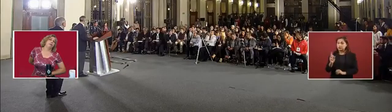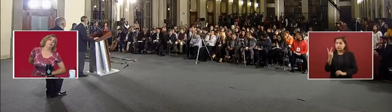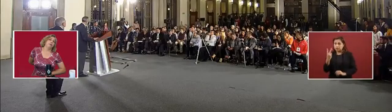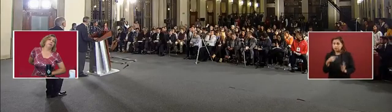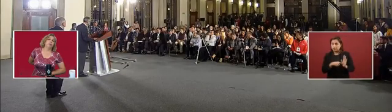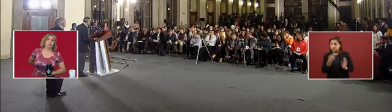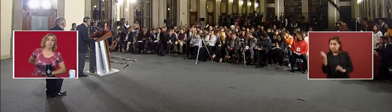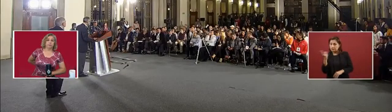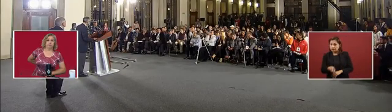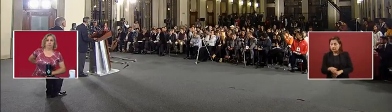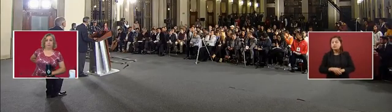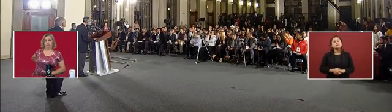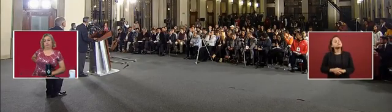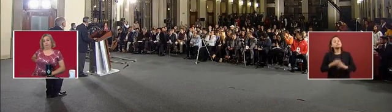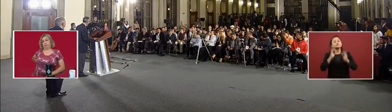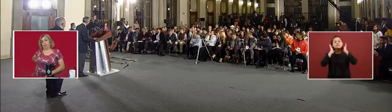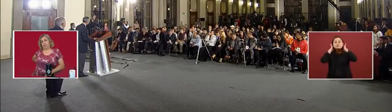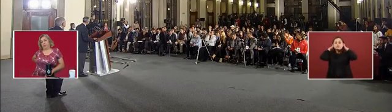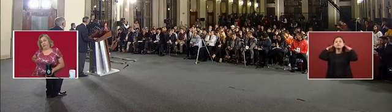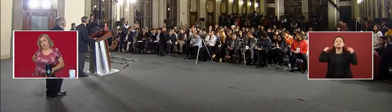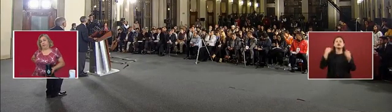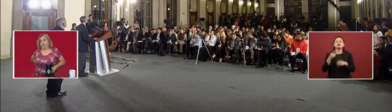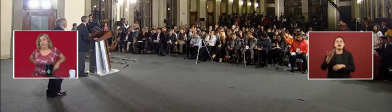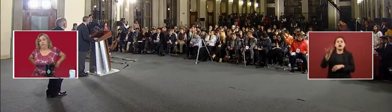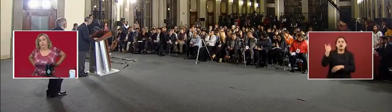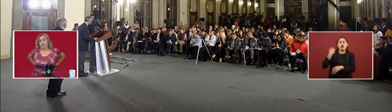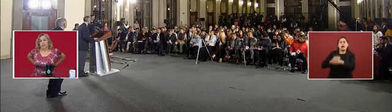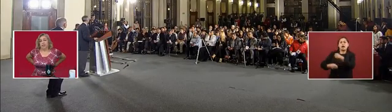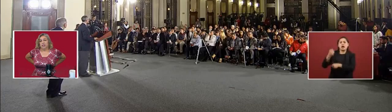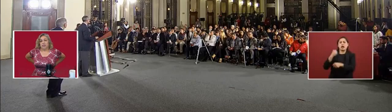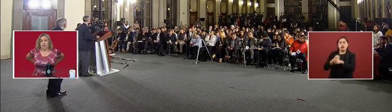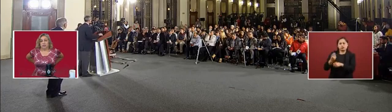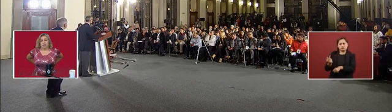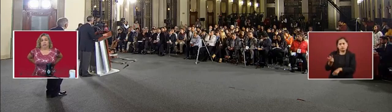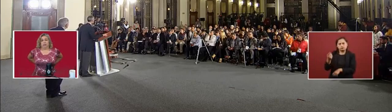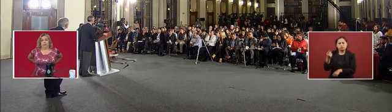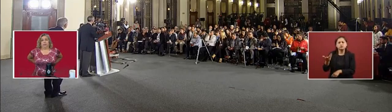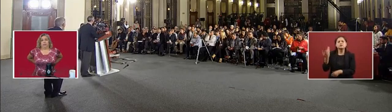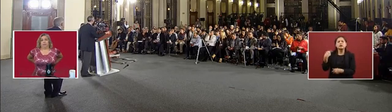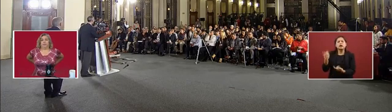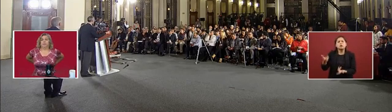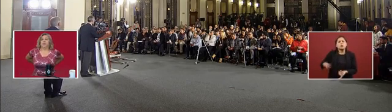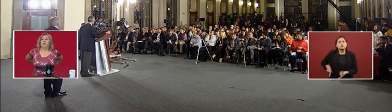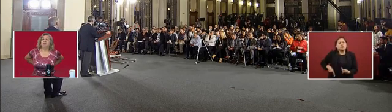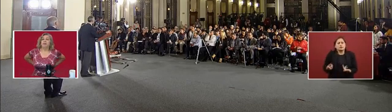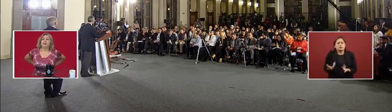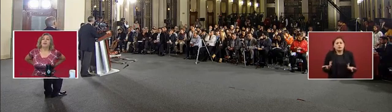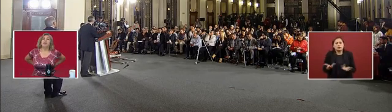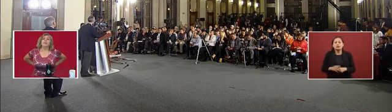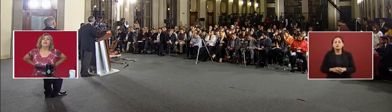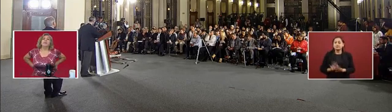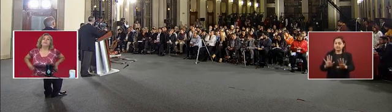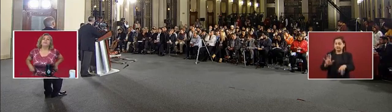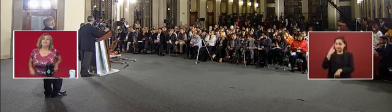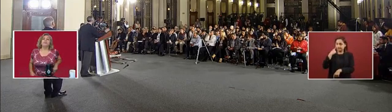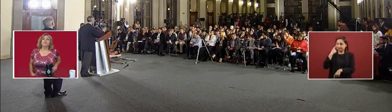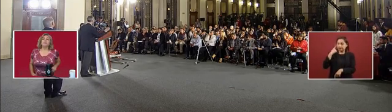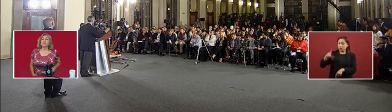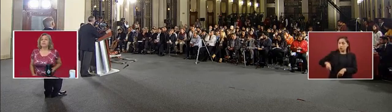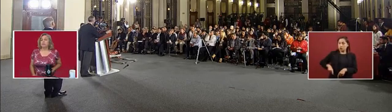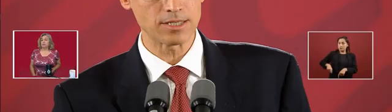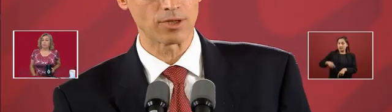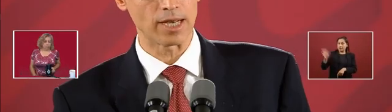So then we know. So we need to make sure it becomes more professional for these agencies that actually